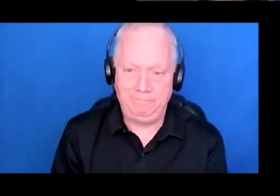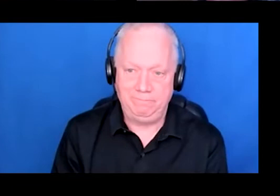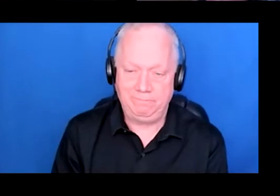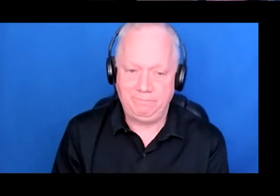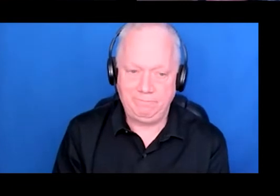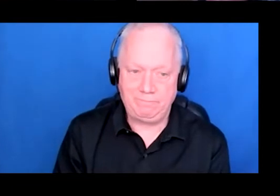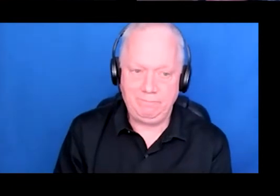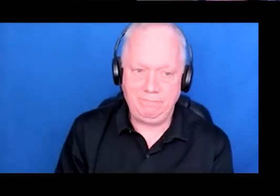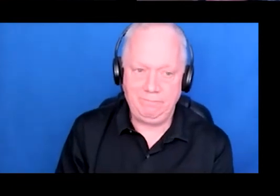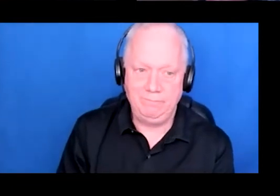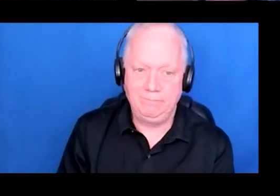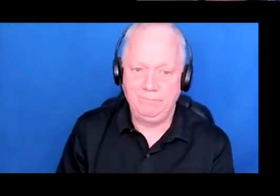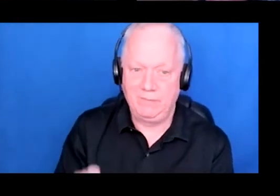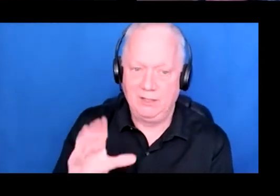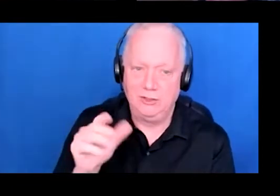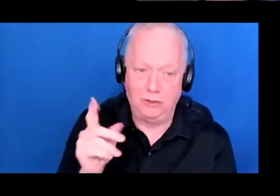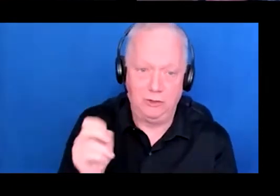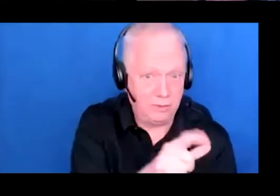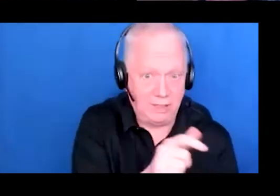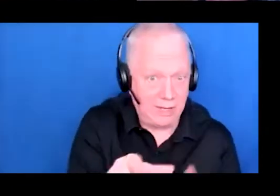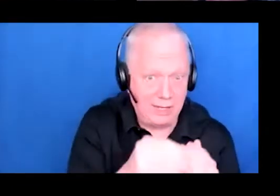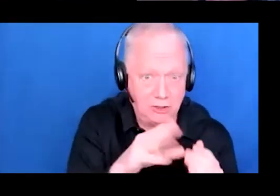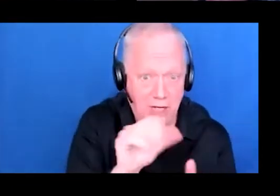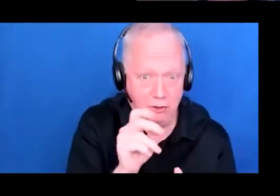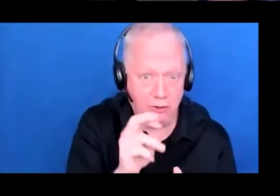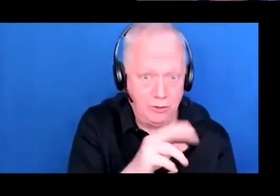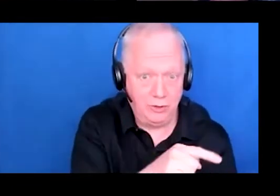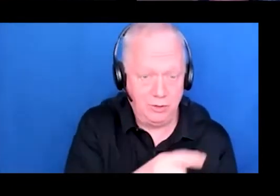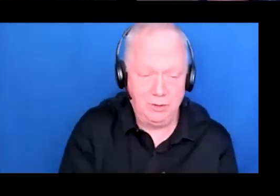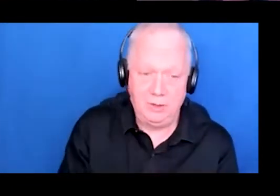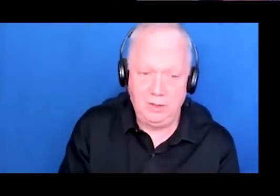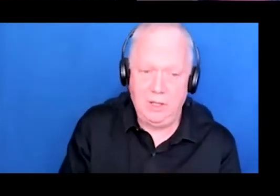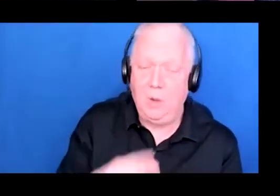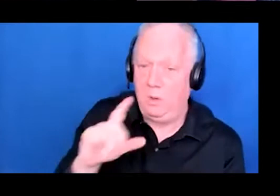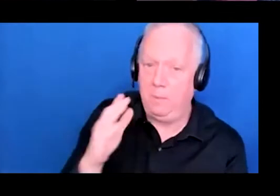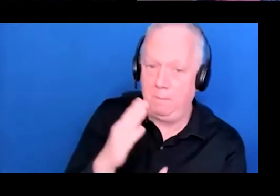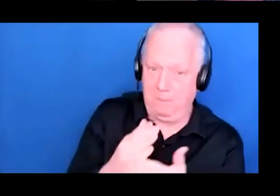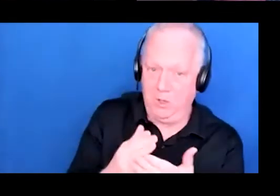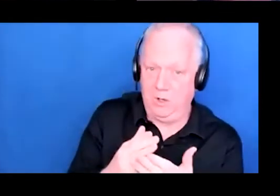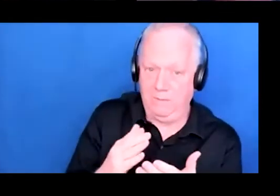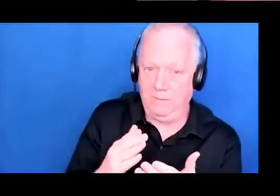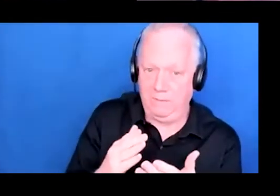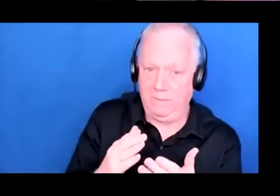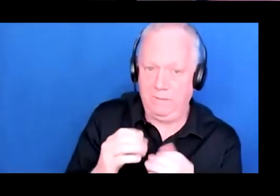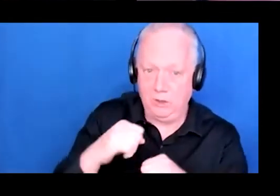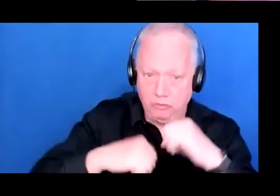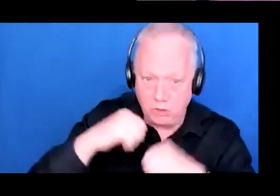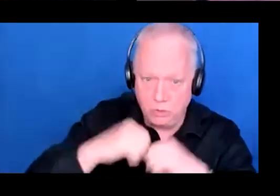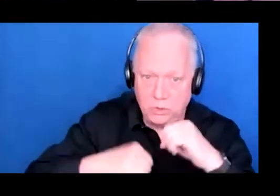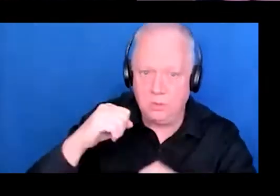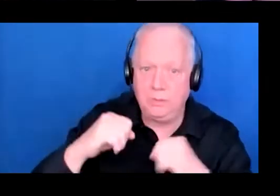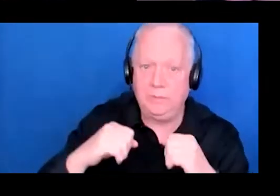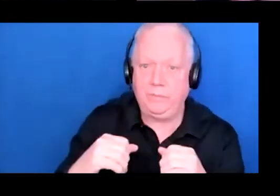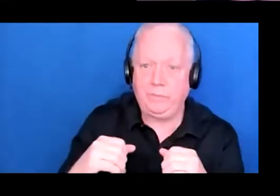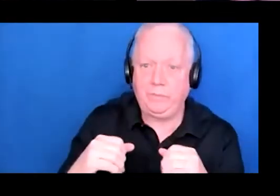Did I get that, Chandler? Yeah. Anything to add, Chandler? Part of the structural build